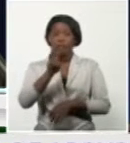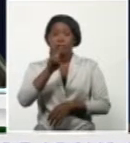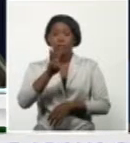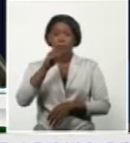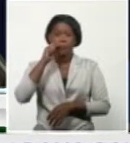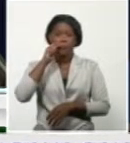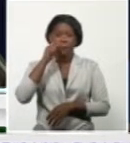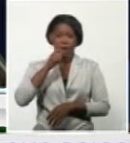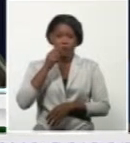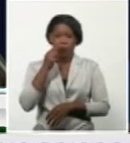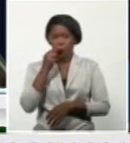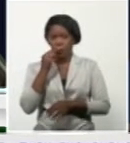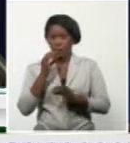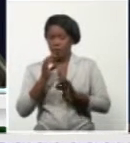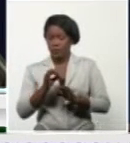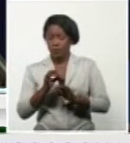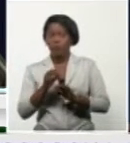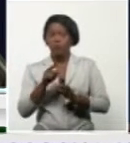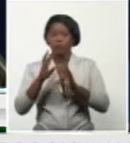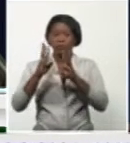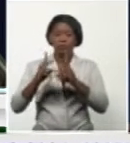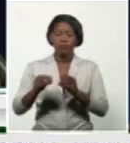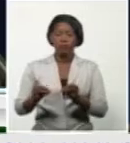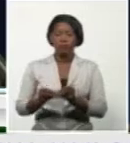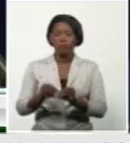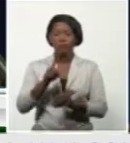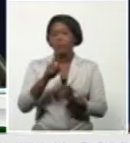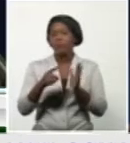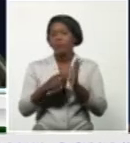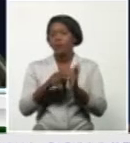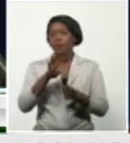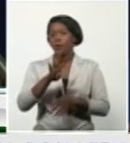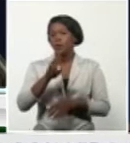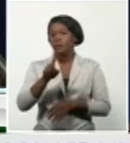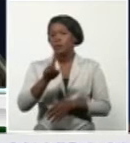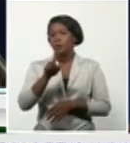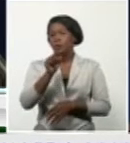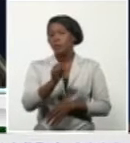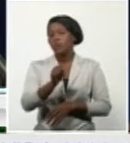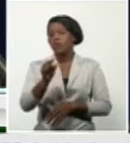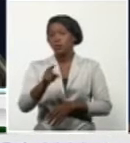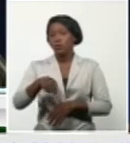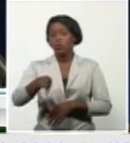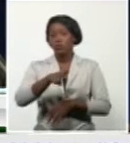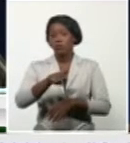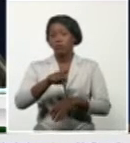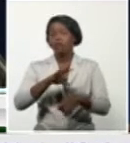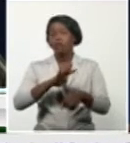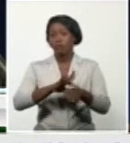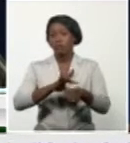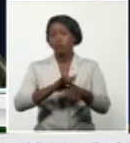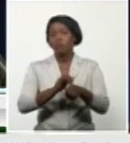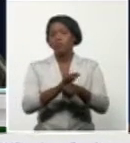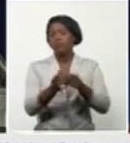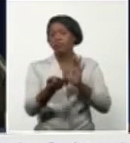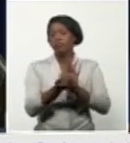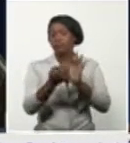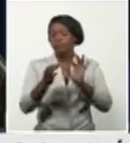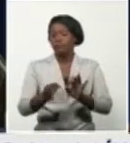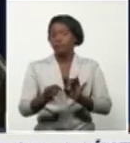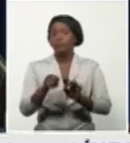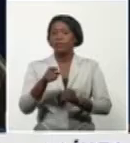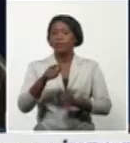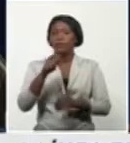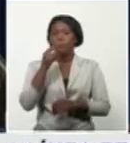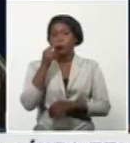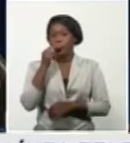Number of people diagnosed, the female sex is already with more cases. Yesterday, 3 cases were male for an